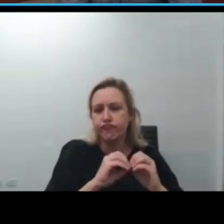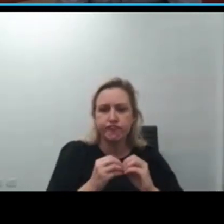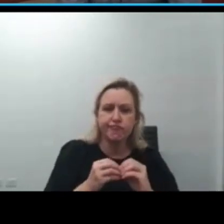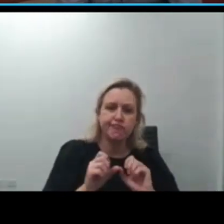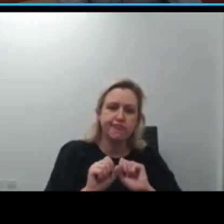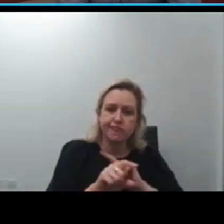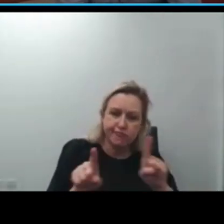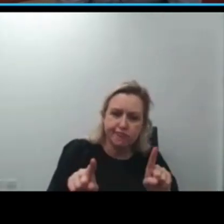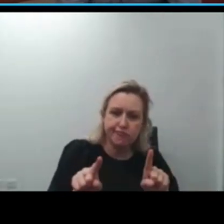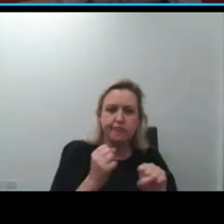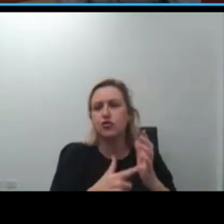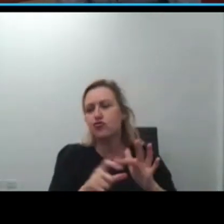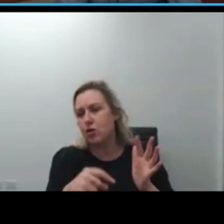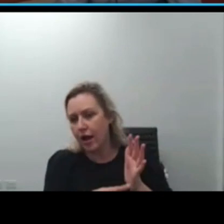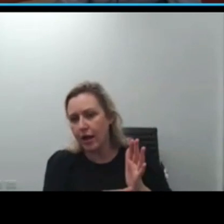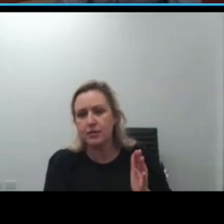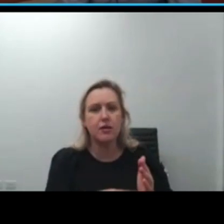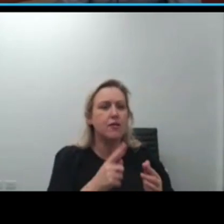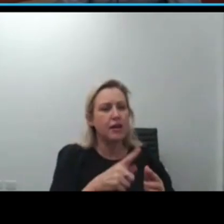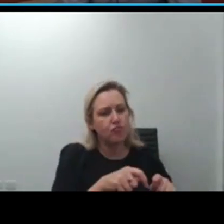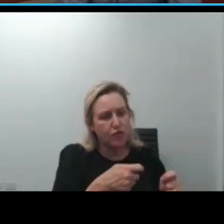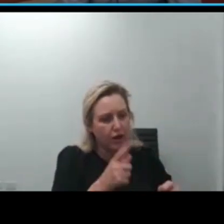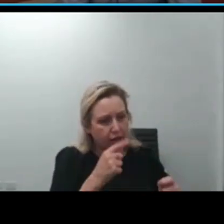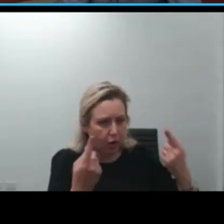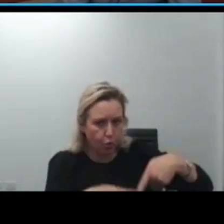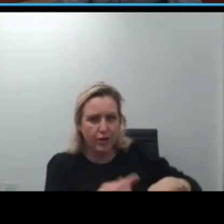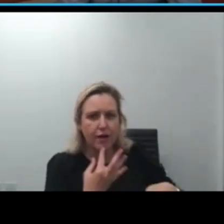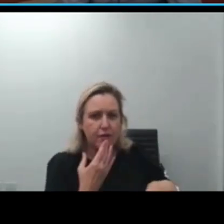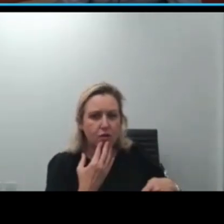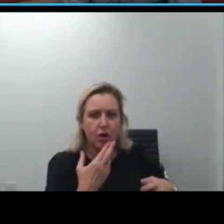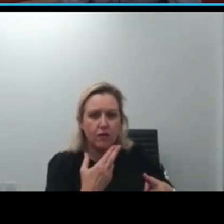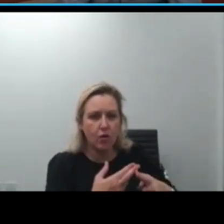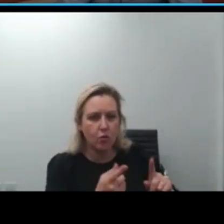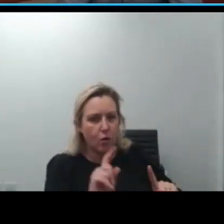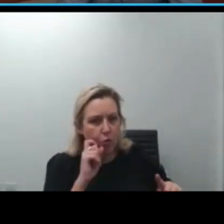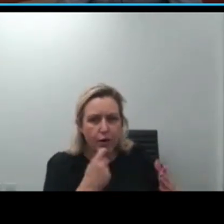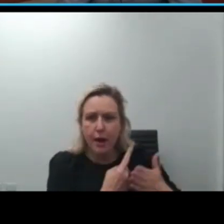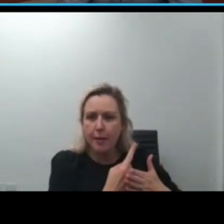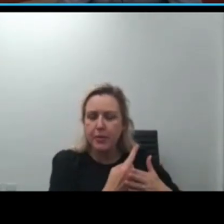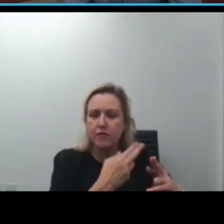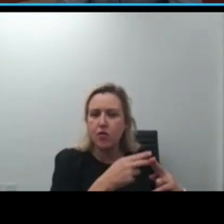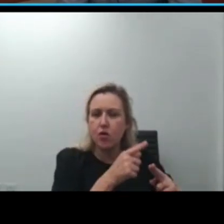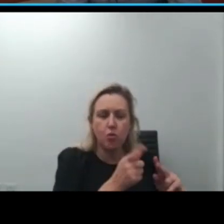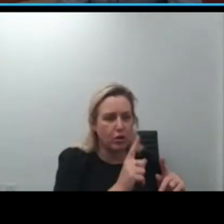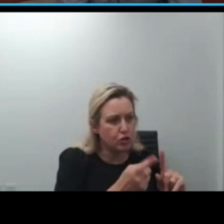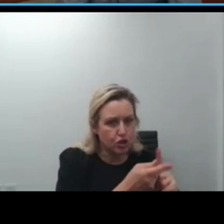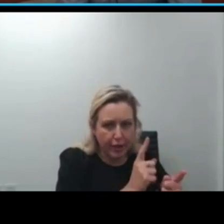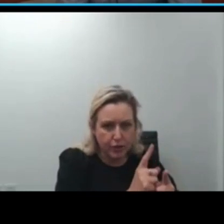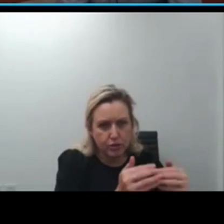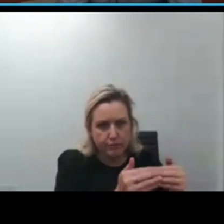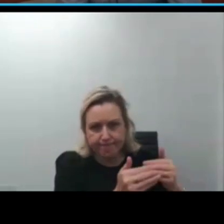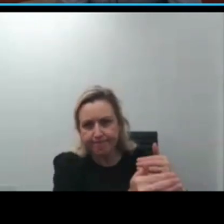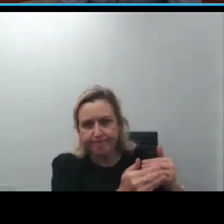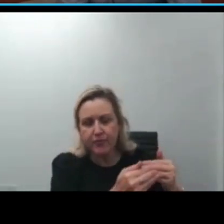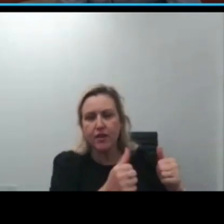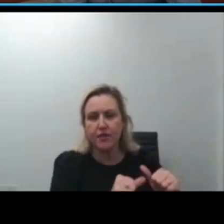grant opportunity for providers to calculate costs of the impact on award on the changes and for